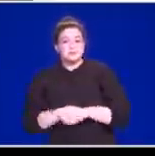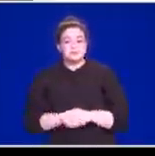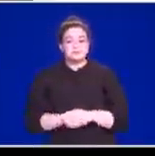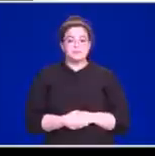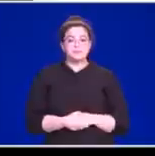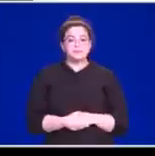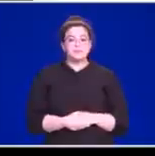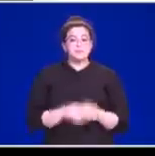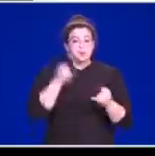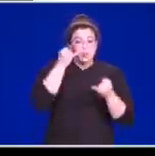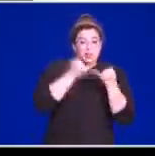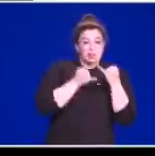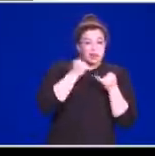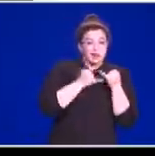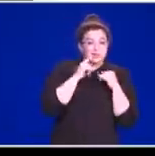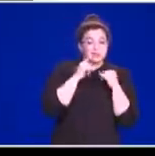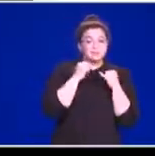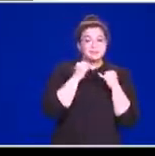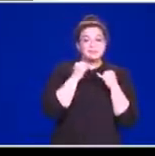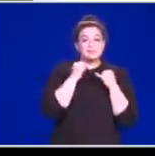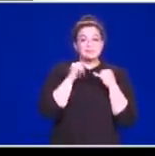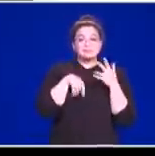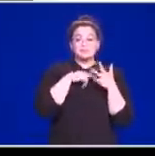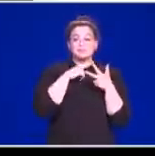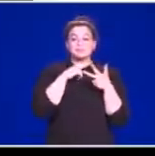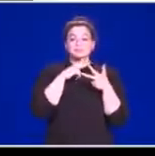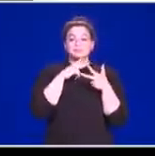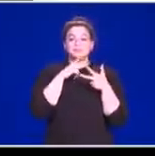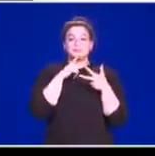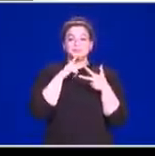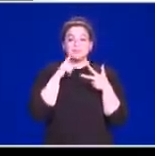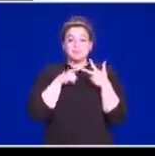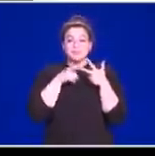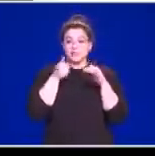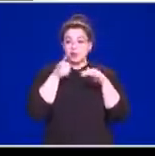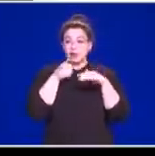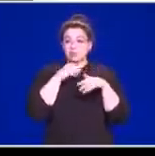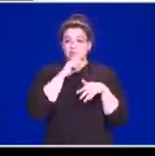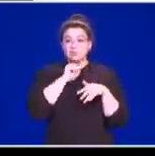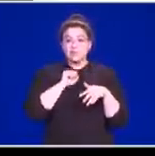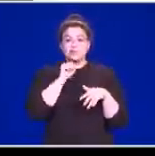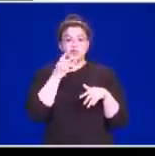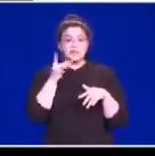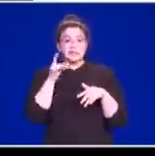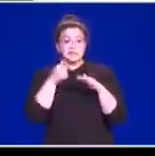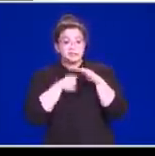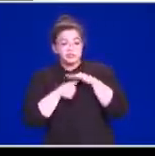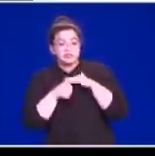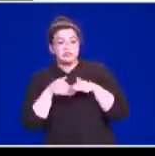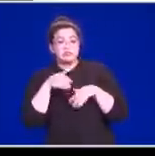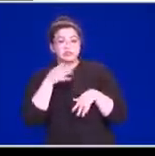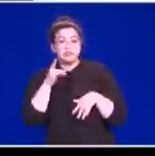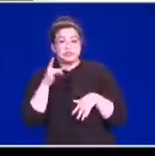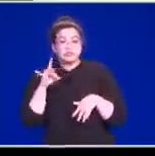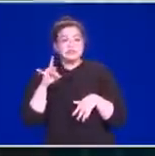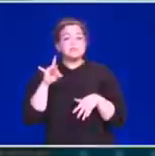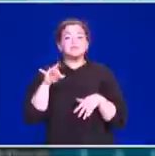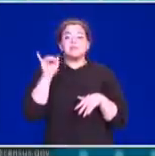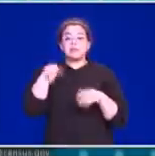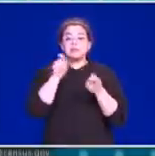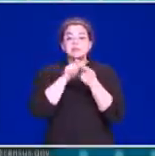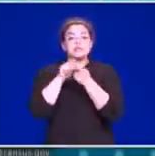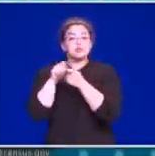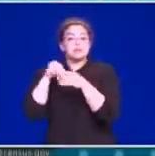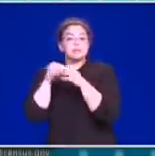portrait. The last thing I'll say about your question on the under 18 population, that's detailed as well in our America Count story, and we